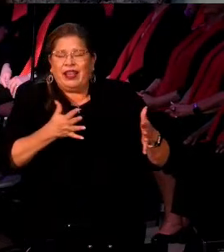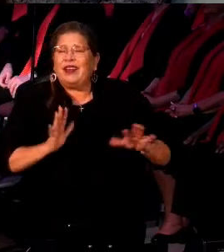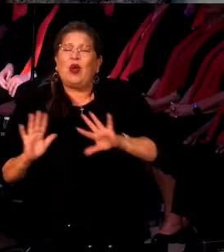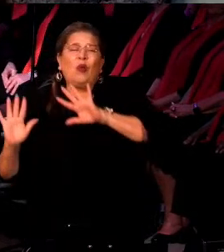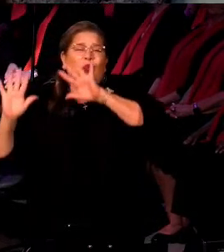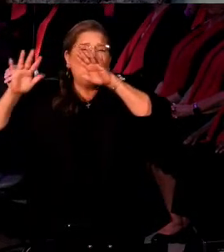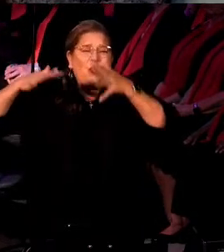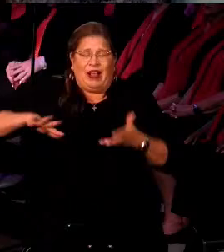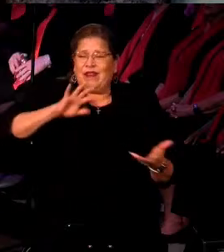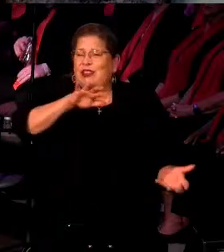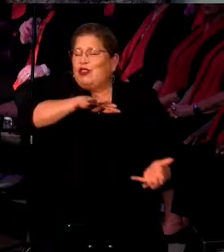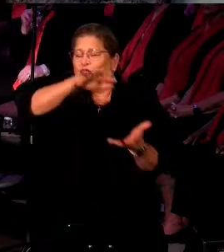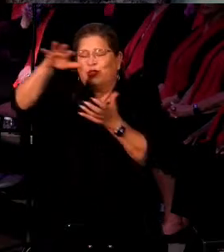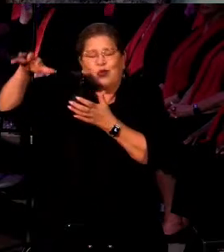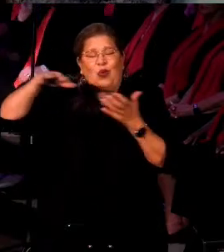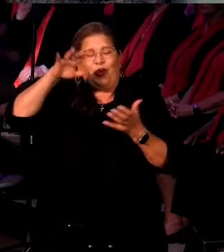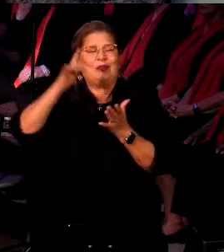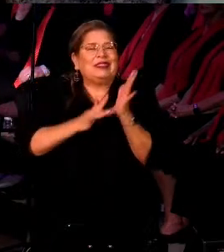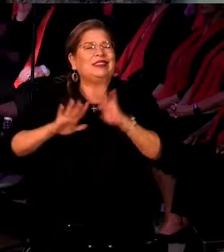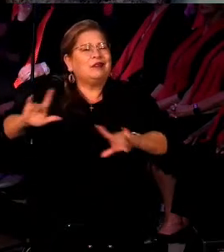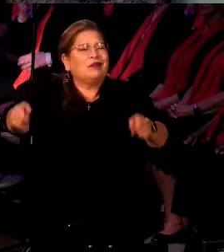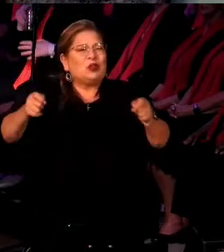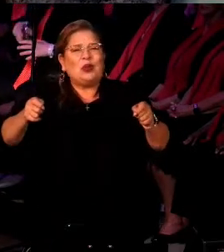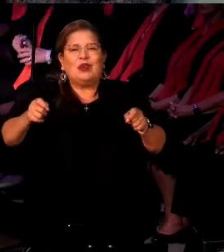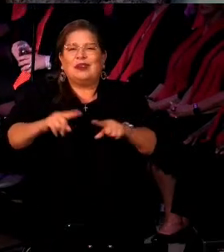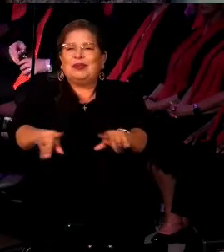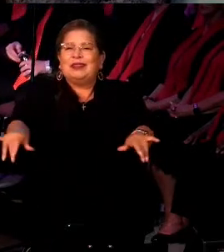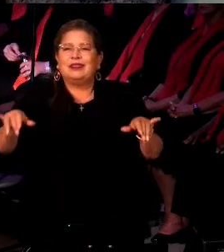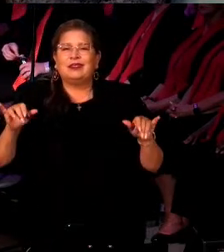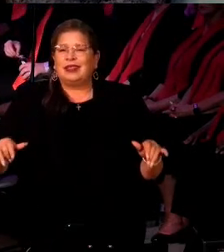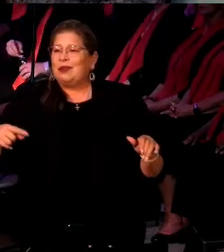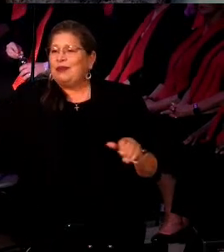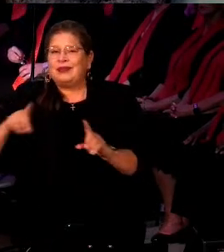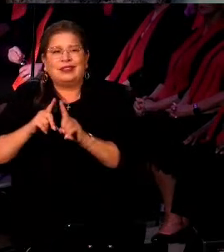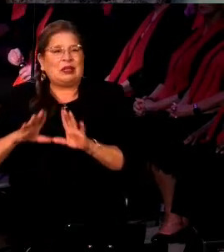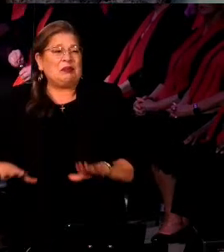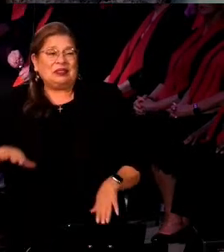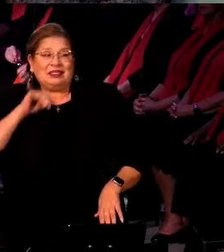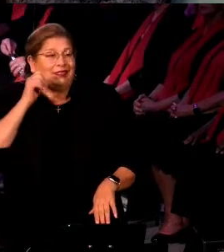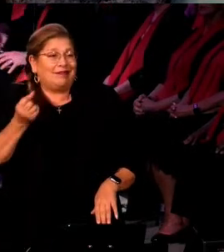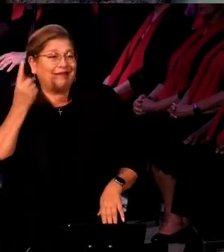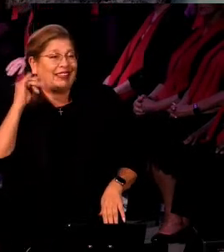the storms. And still, they just didn't get it.